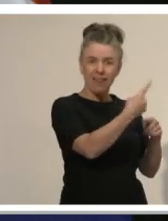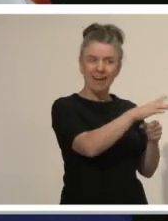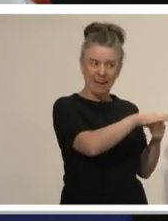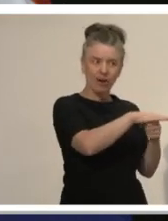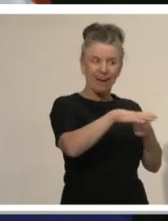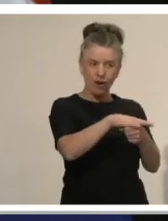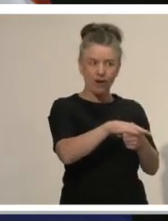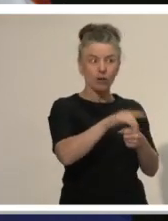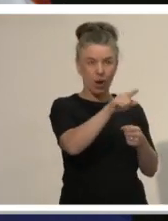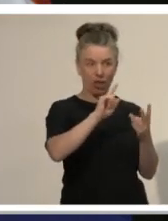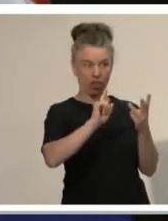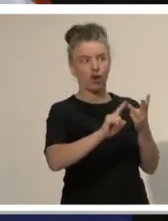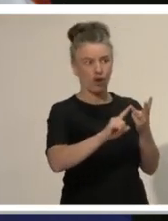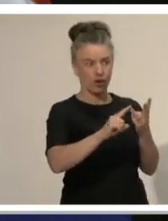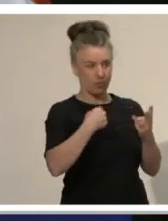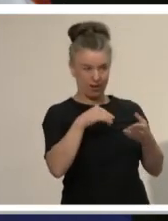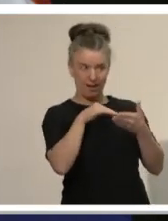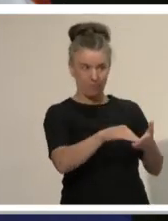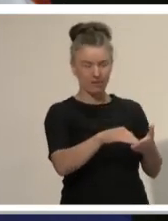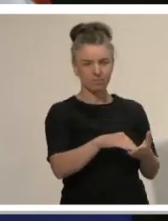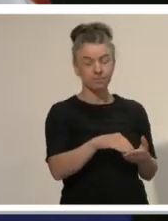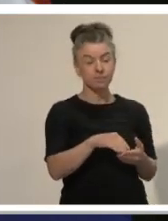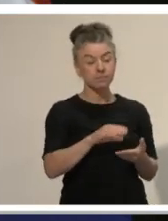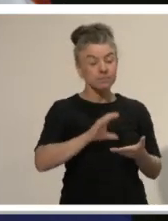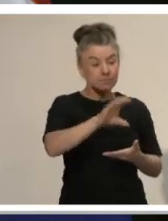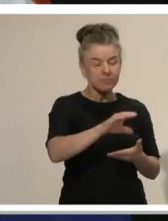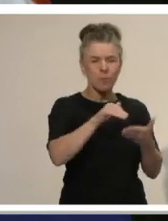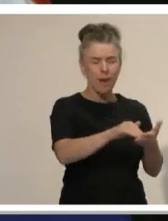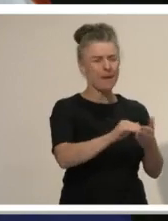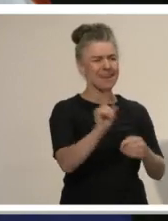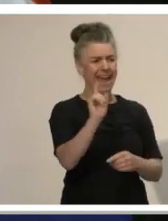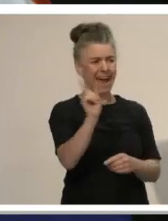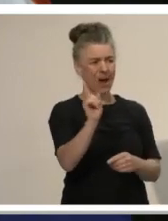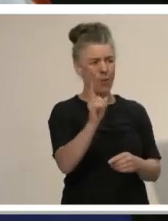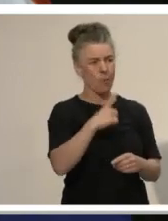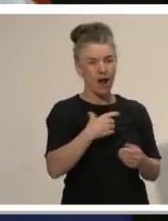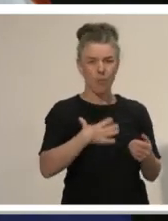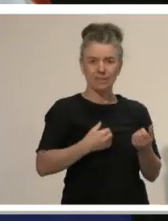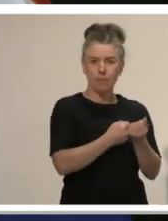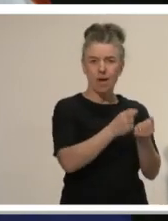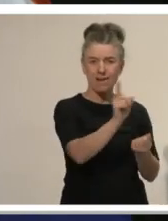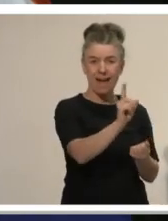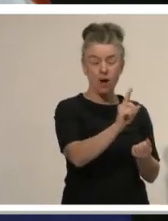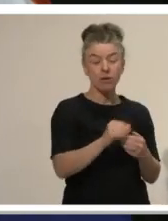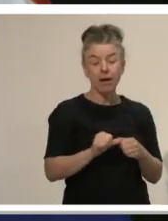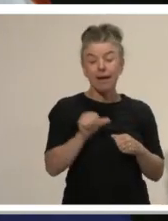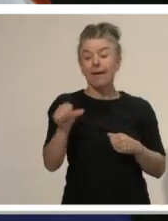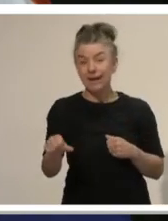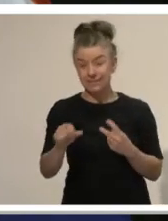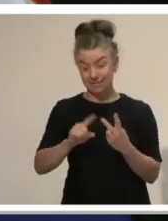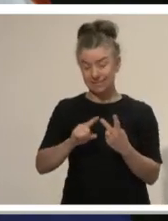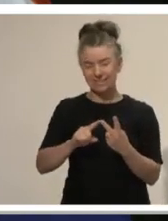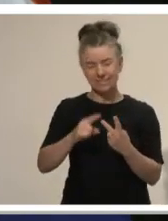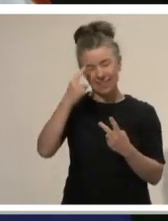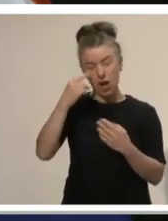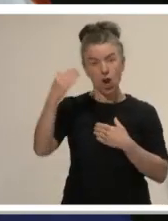very much focused on something we can do immediately to provide immediate support. What we need to do beyond that is actually work on some longer